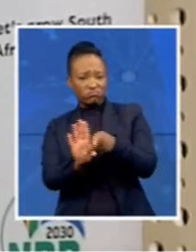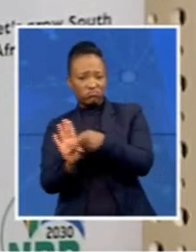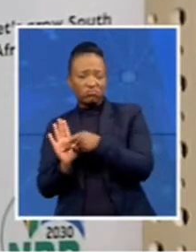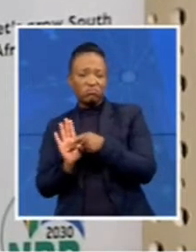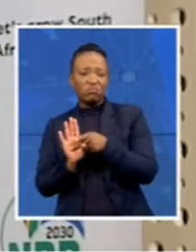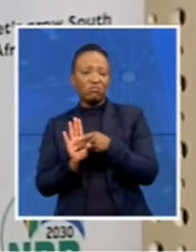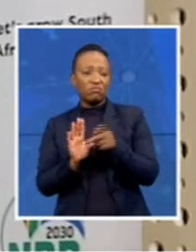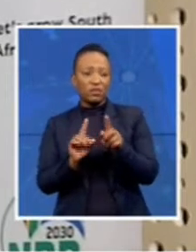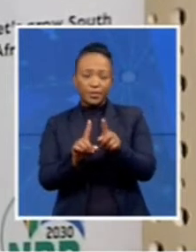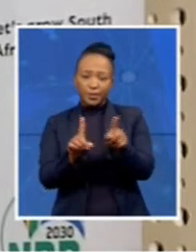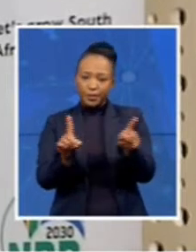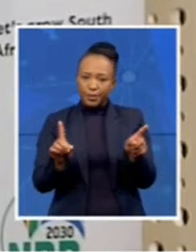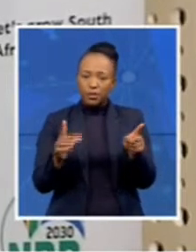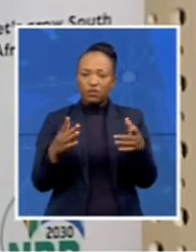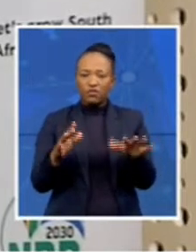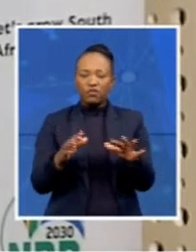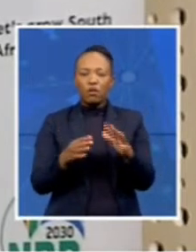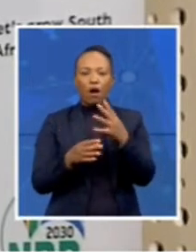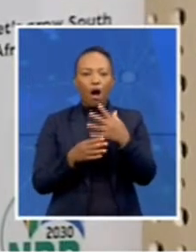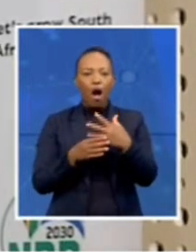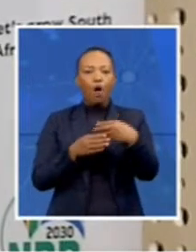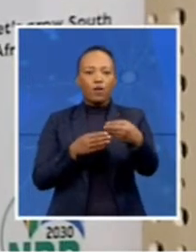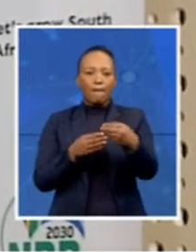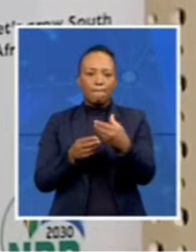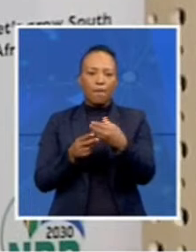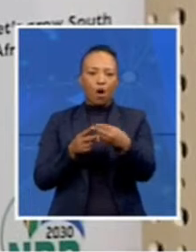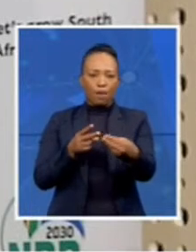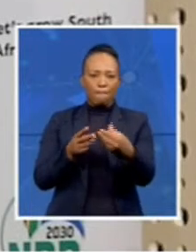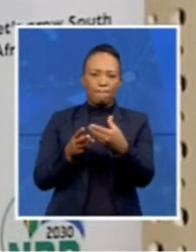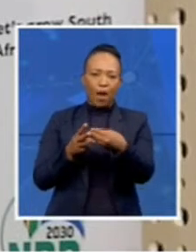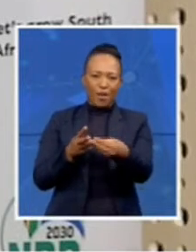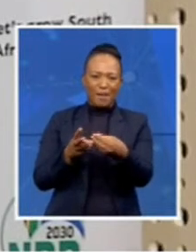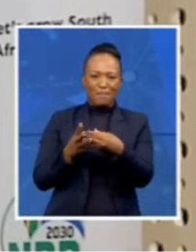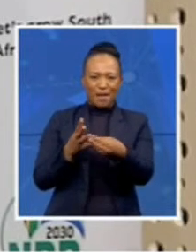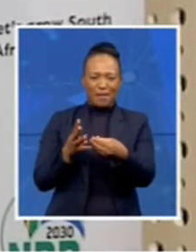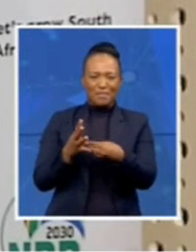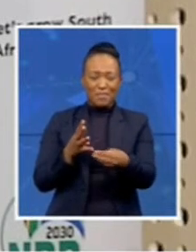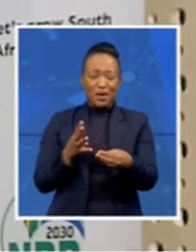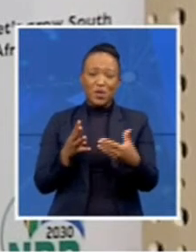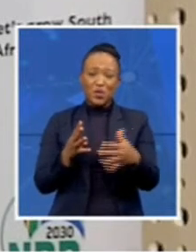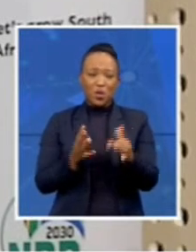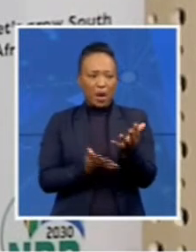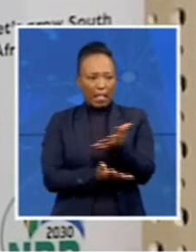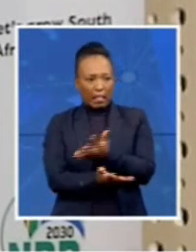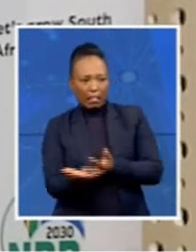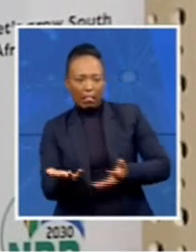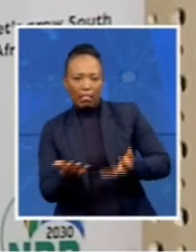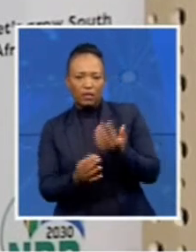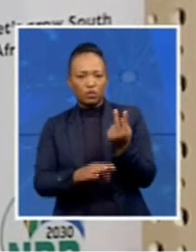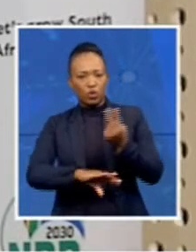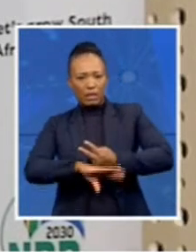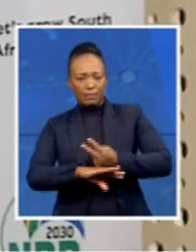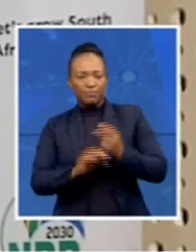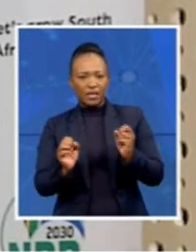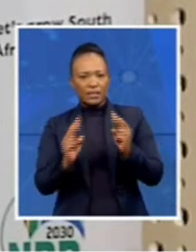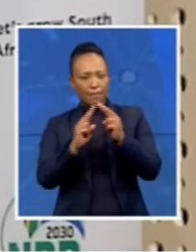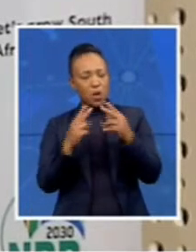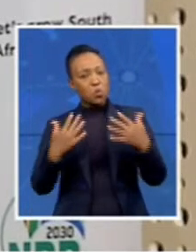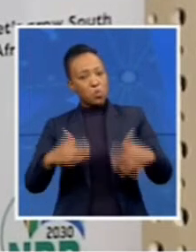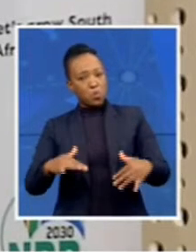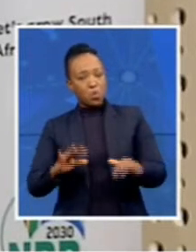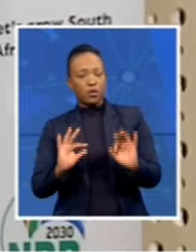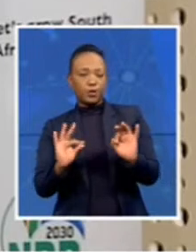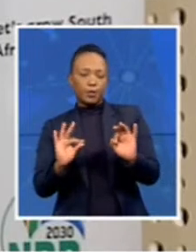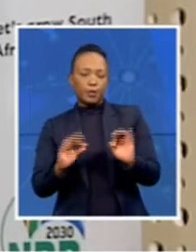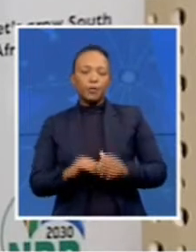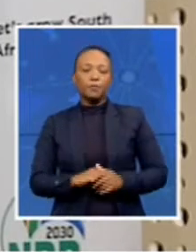outcomes of the deliberations in that 2-day summit. And therefore, we've now